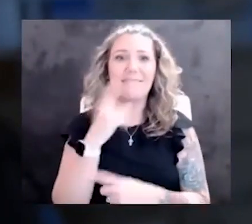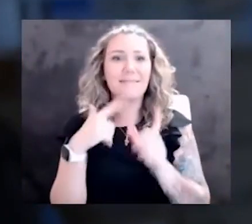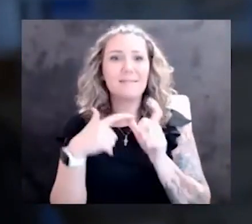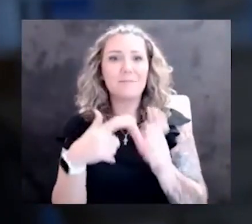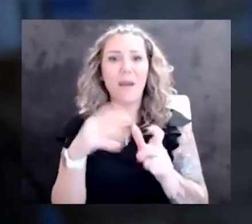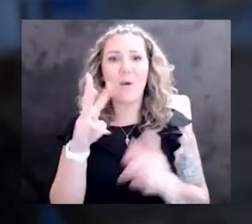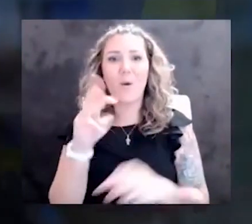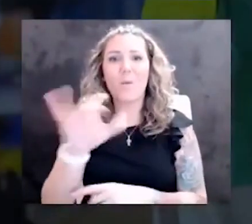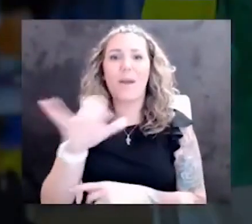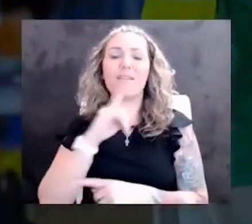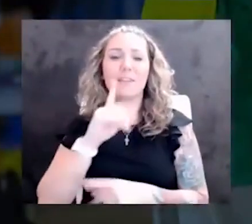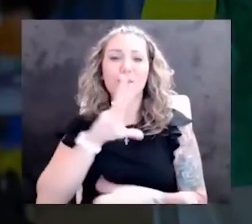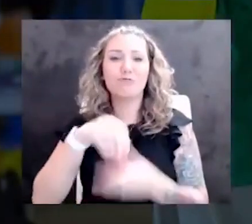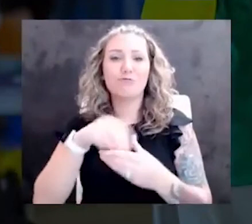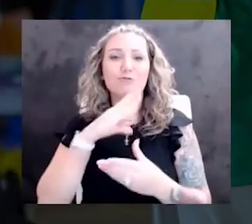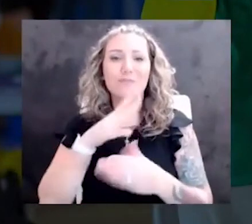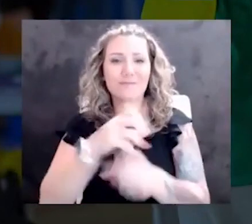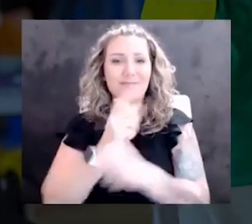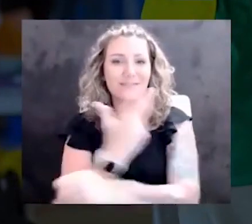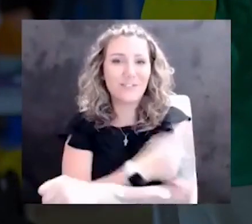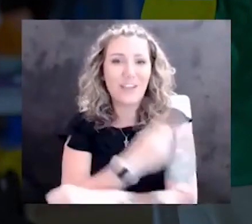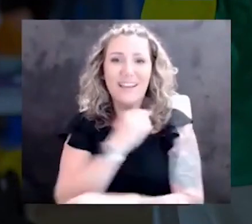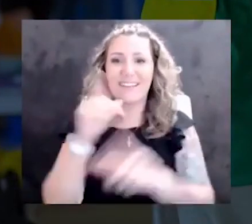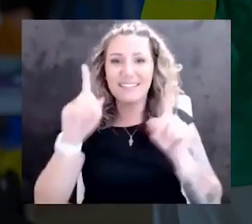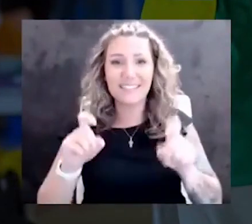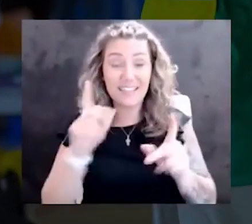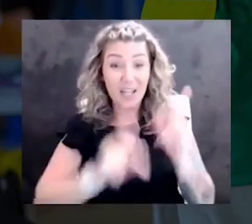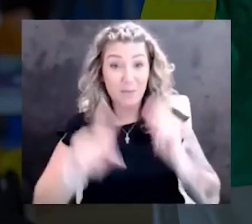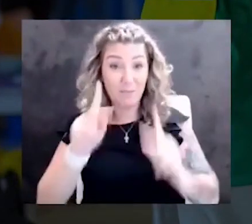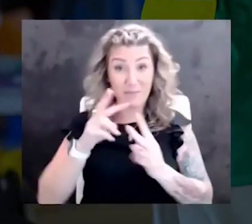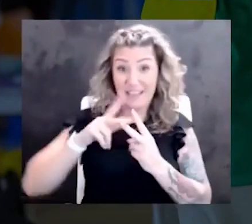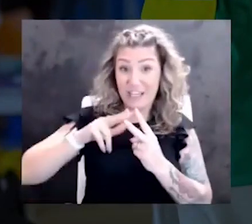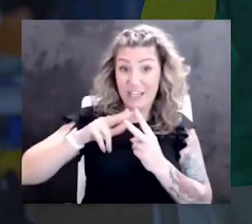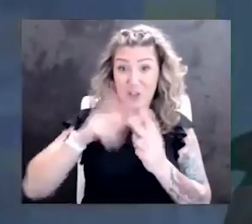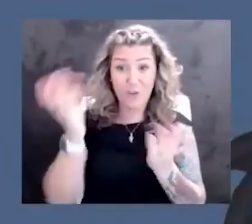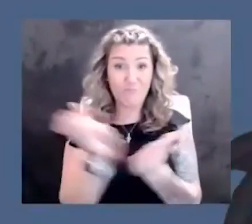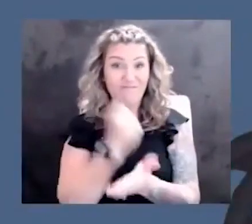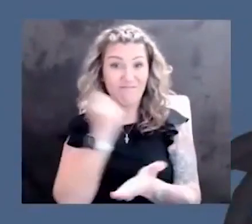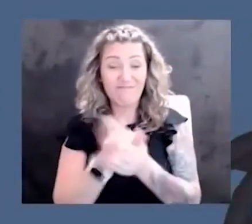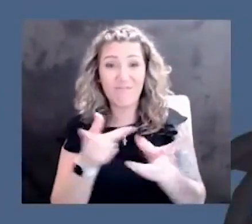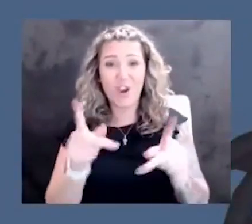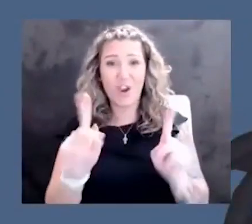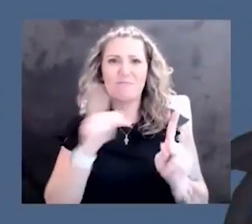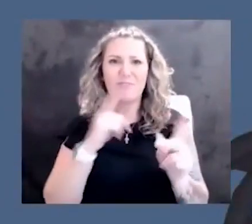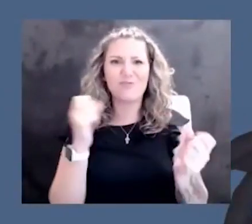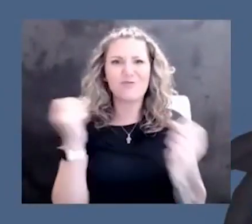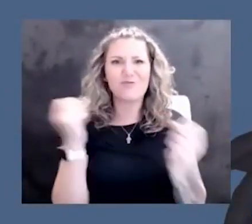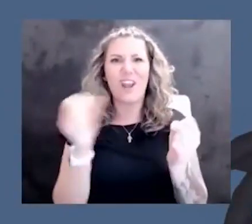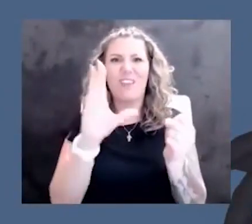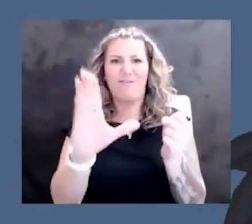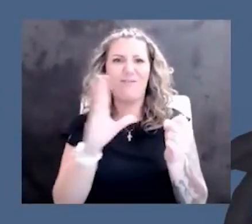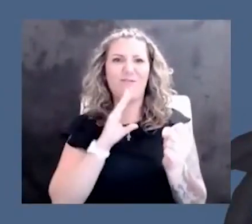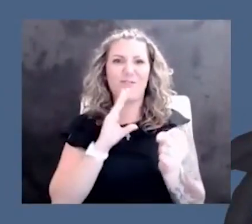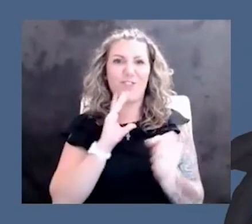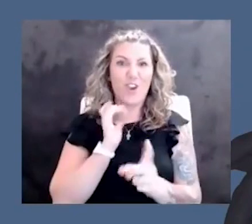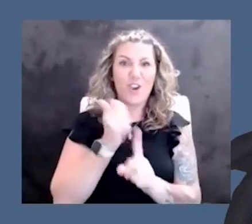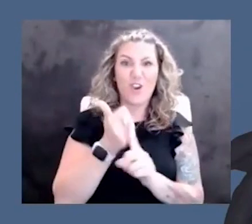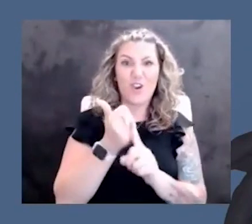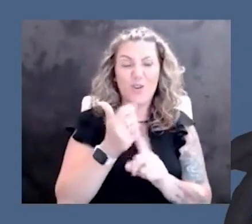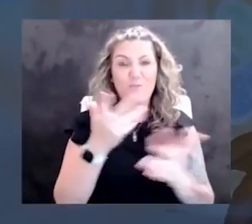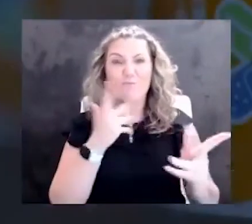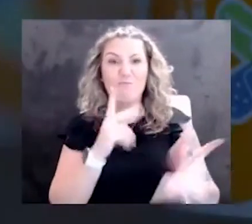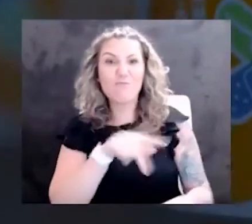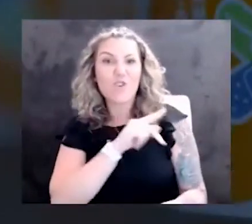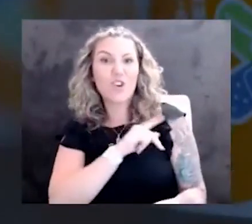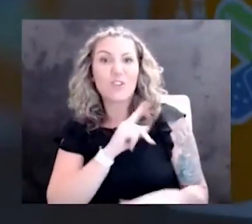shot and or get tested. People who did either earned the opportunity to drive their personal vehicle on the track for 2 laps behind a pace